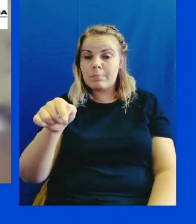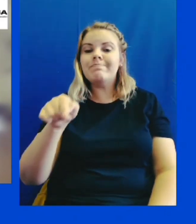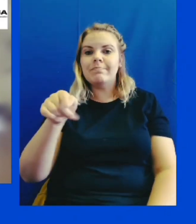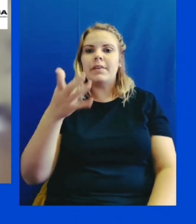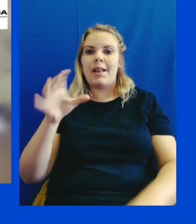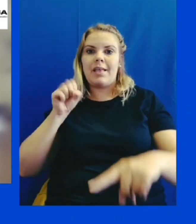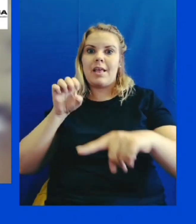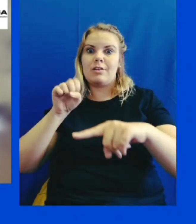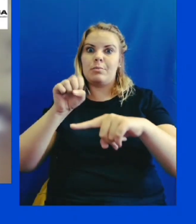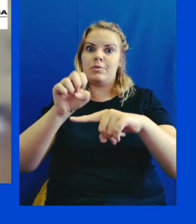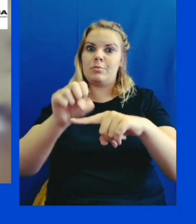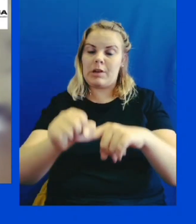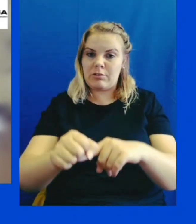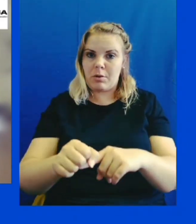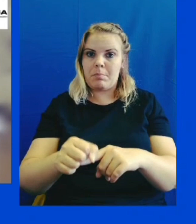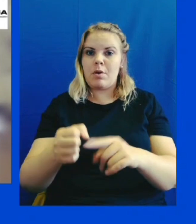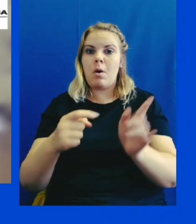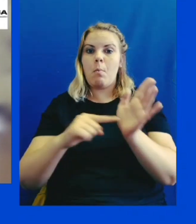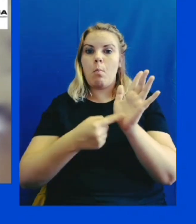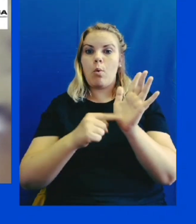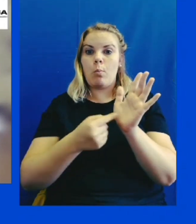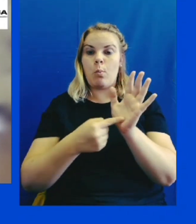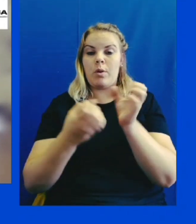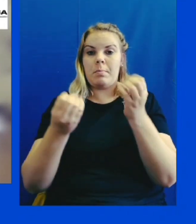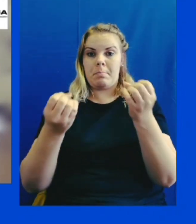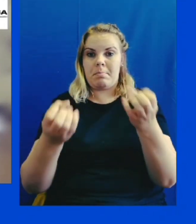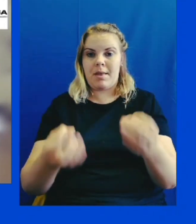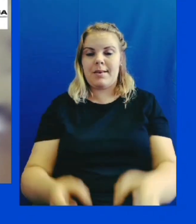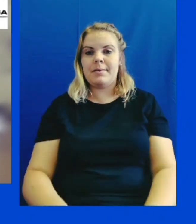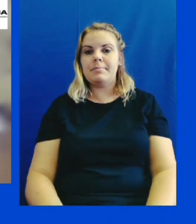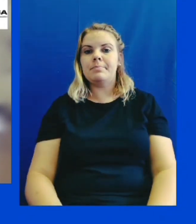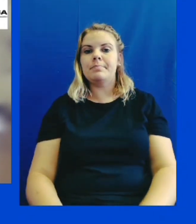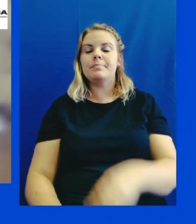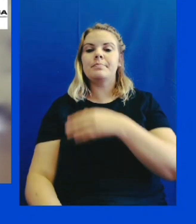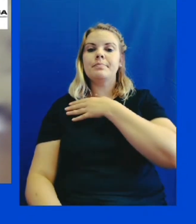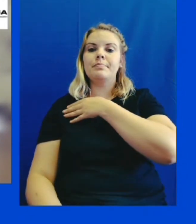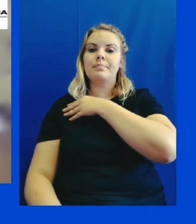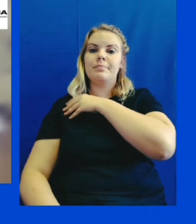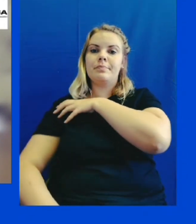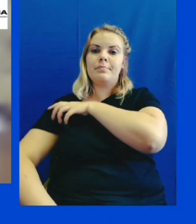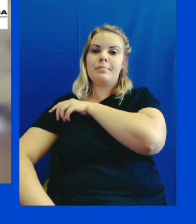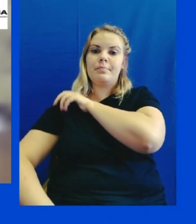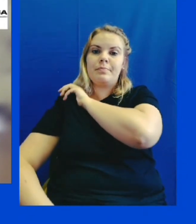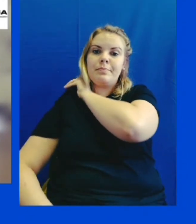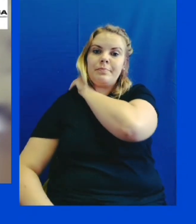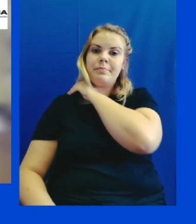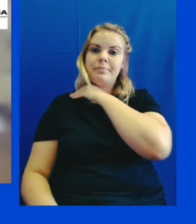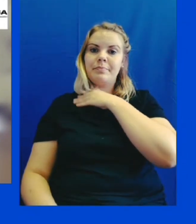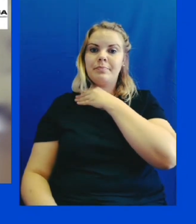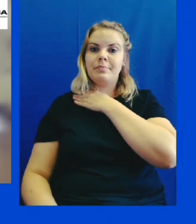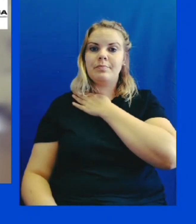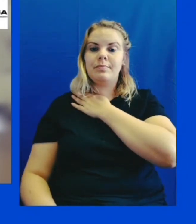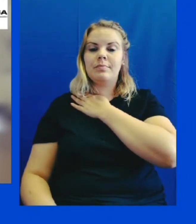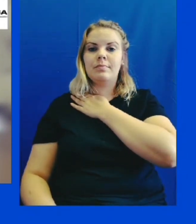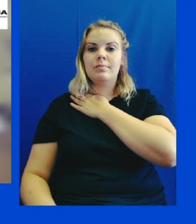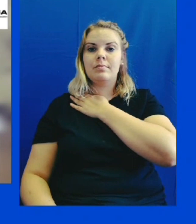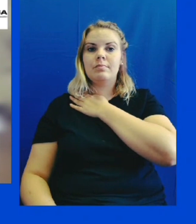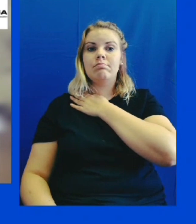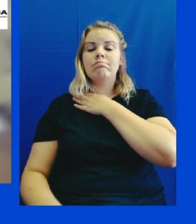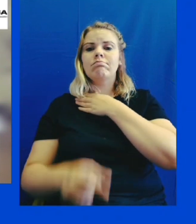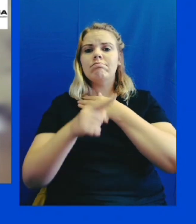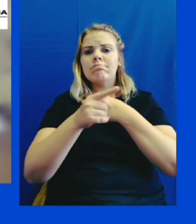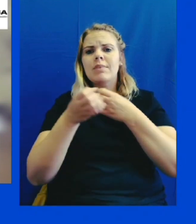you want to capitalize and give you an opportunity to gain some shots back. What